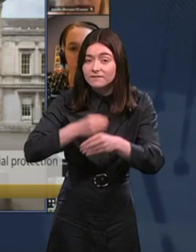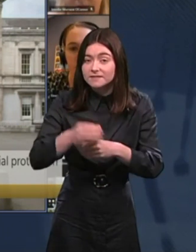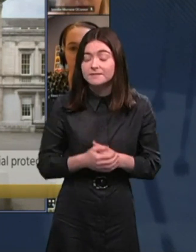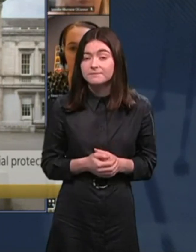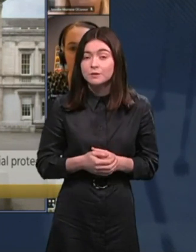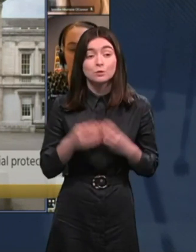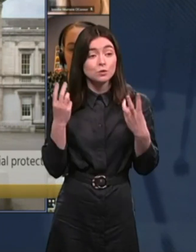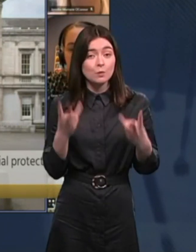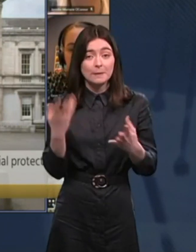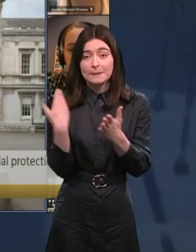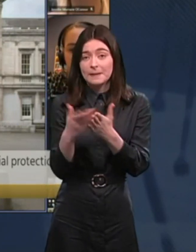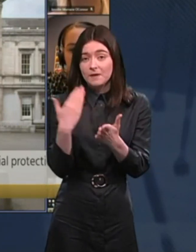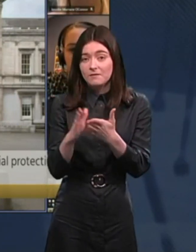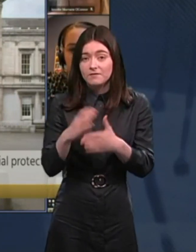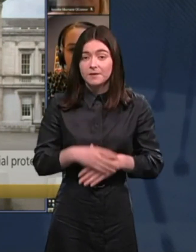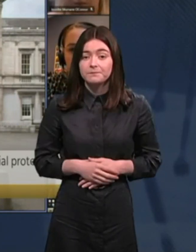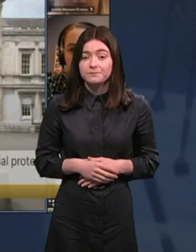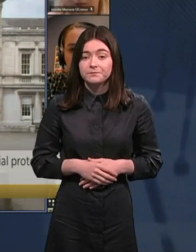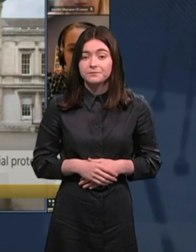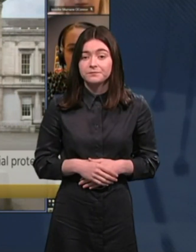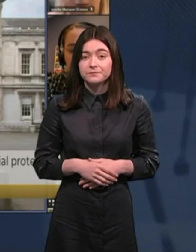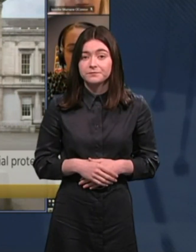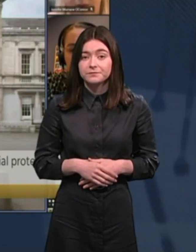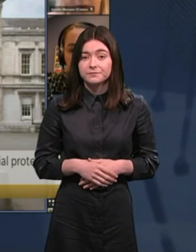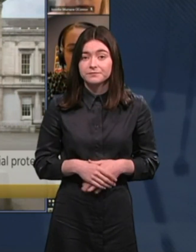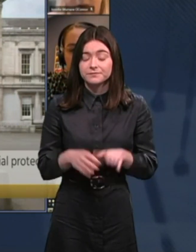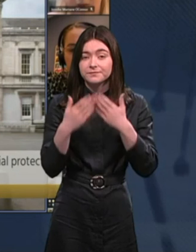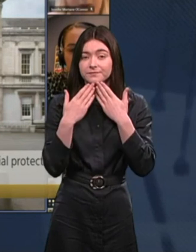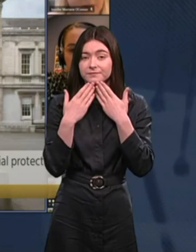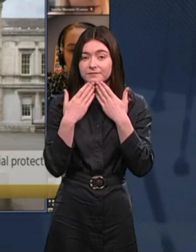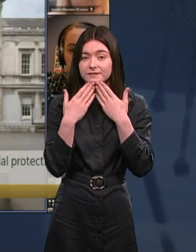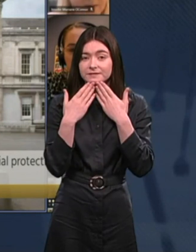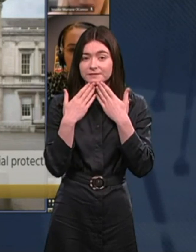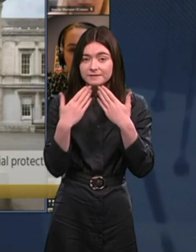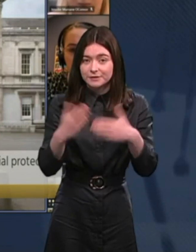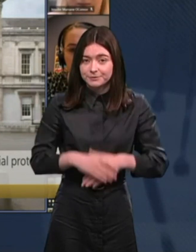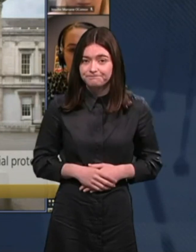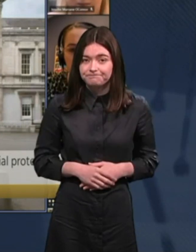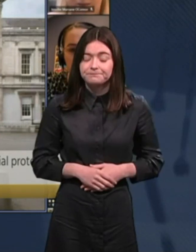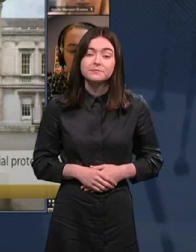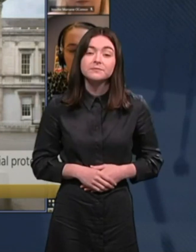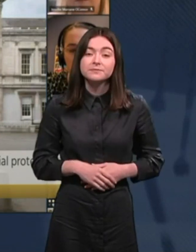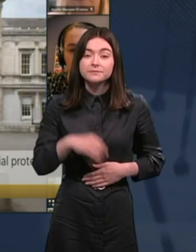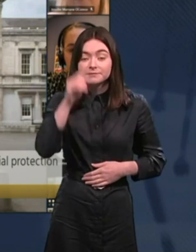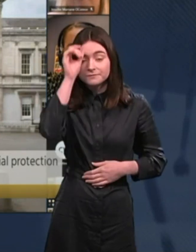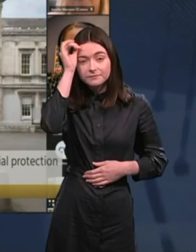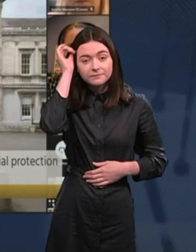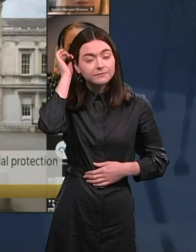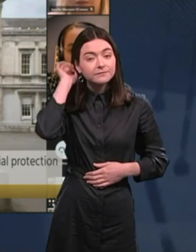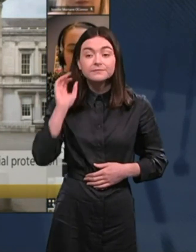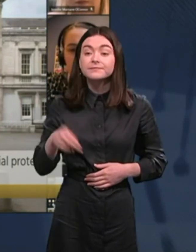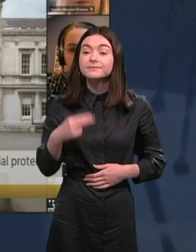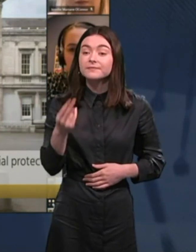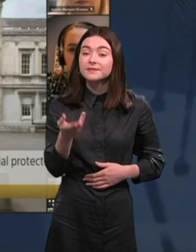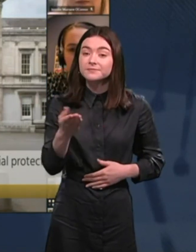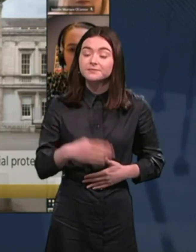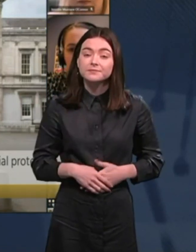just wanted to clarify that. So that's okay. Thank you. Thank you, Deputy. Thank you, Chair. Thank you, Minister. Jennifer Murnane O'Connor.